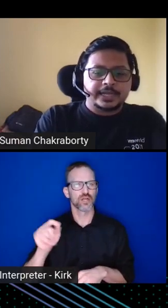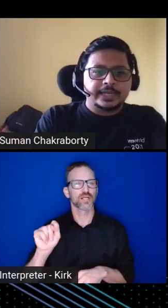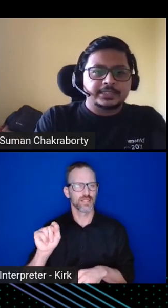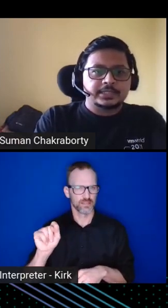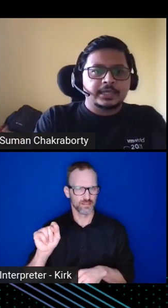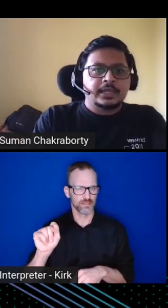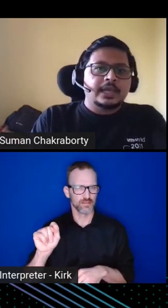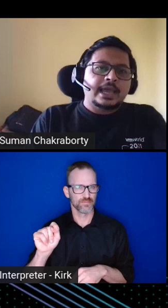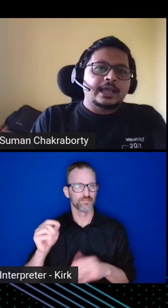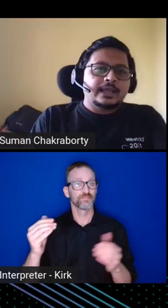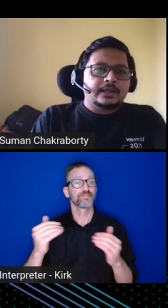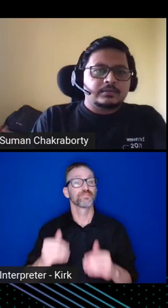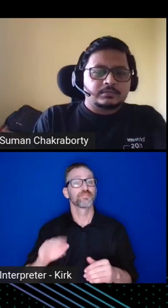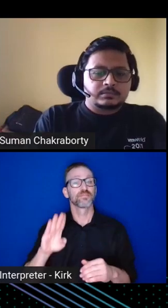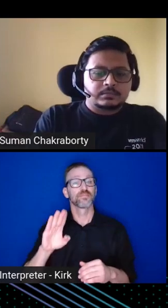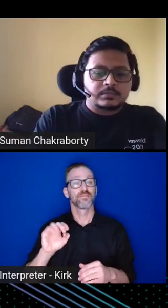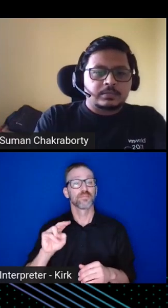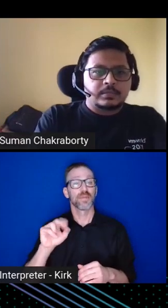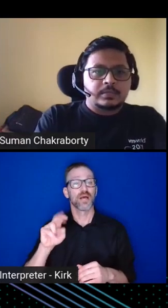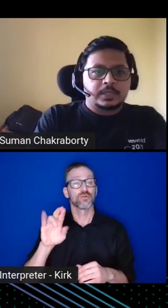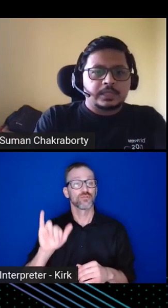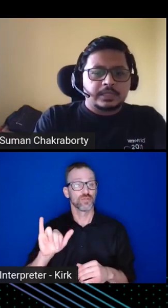boundary connect,